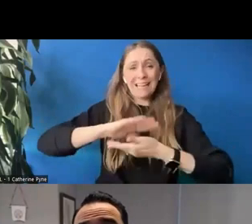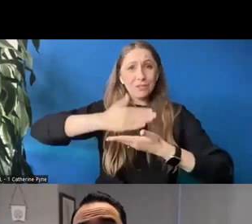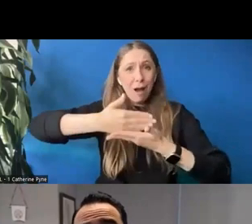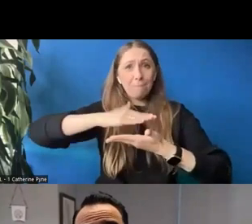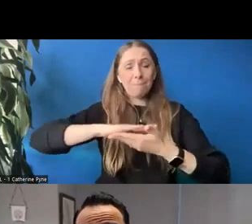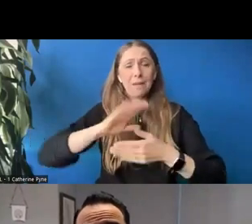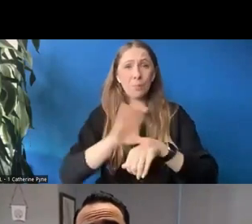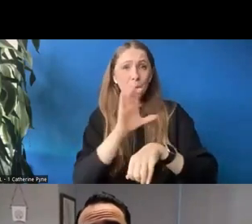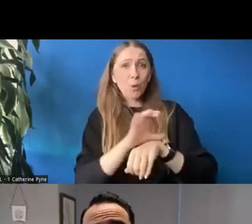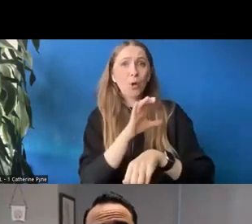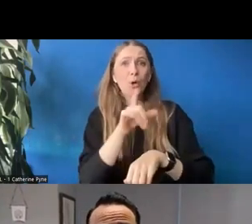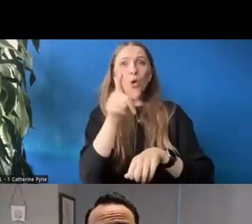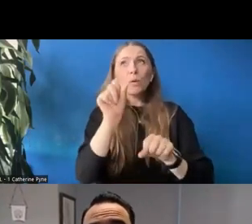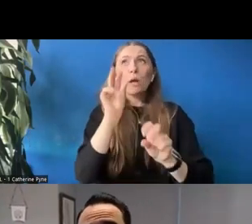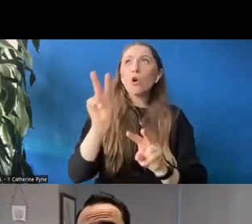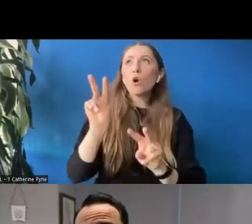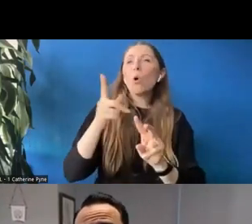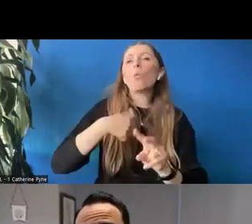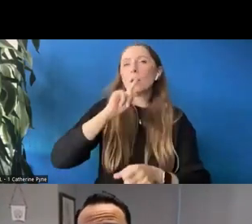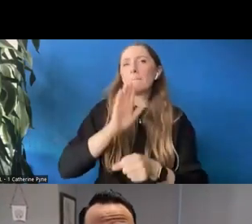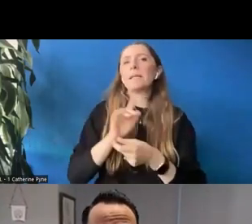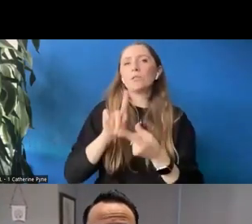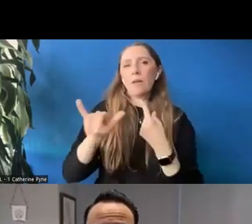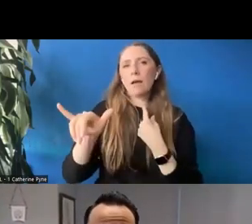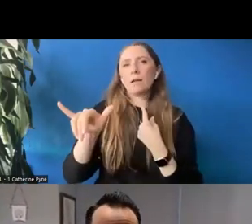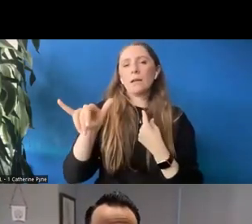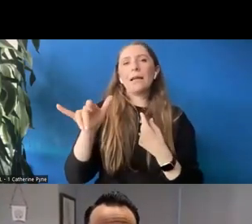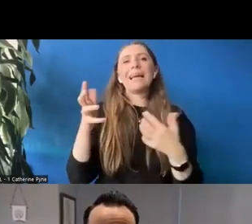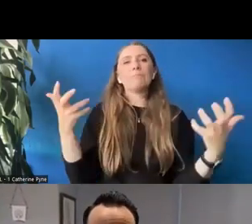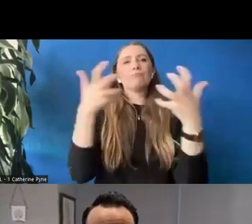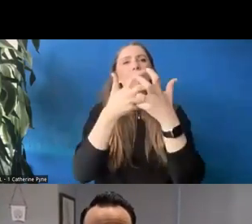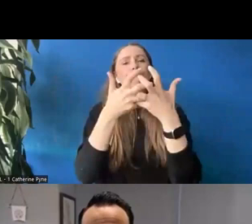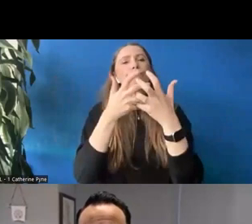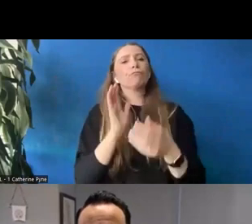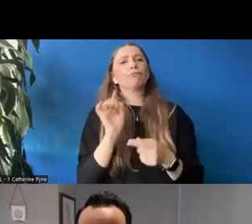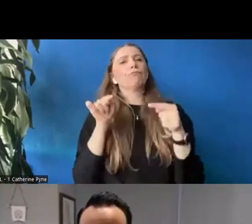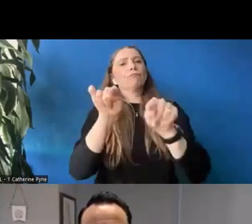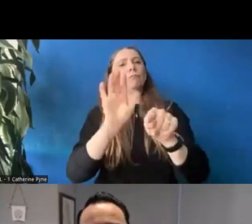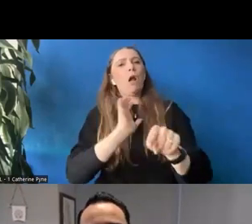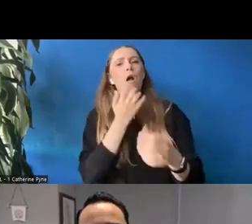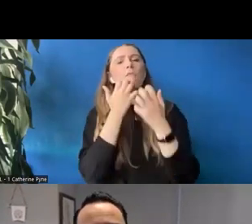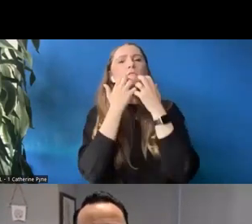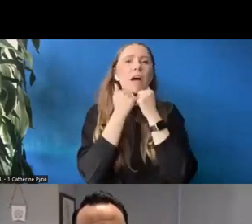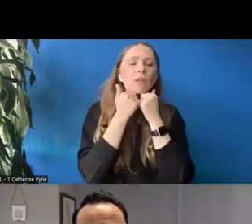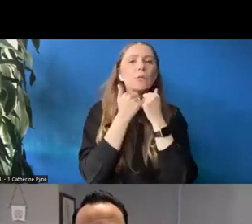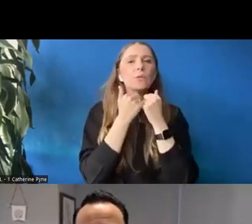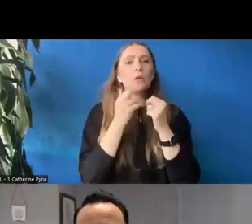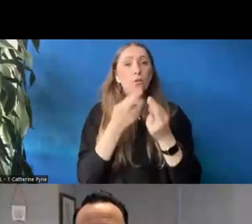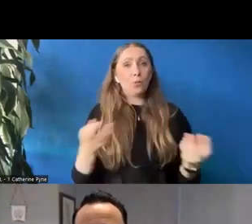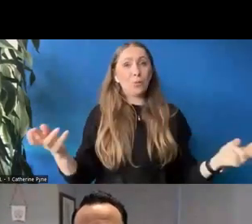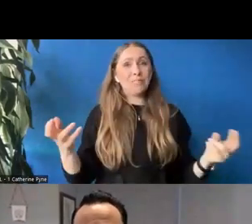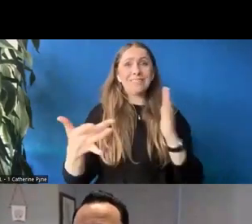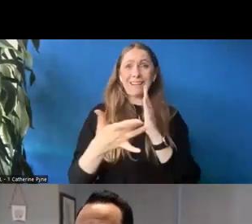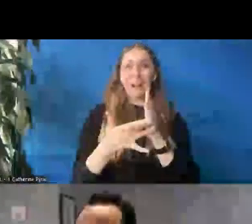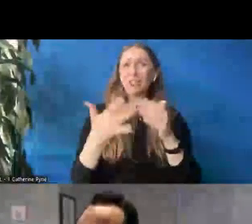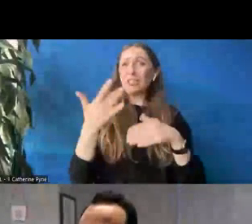And so we're committed to doing that. It aligns with our values. The technology resources are there to support